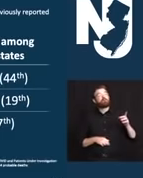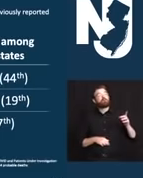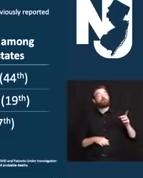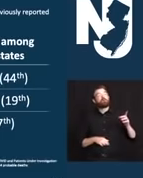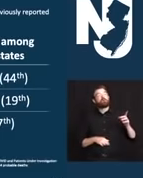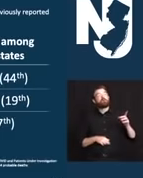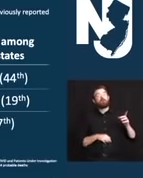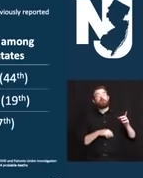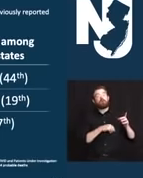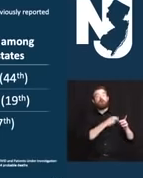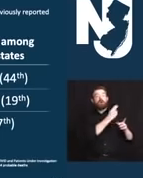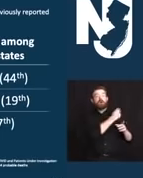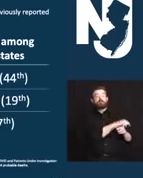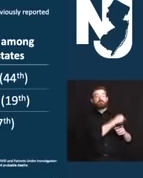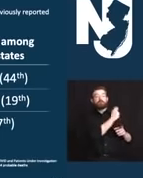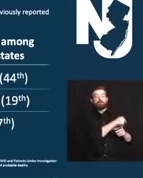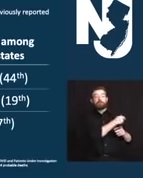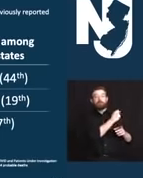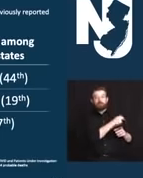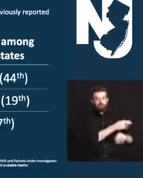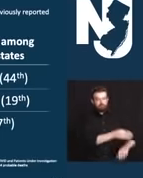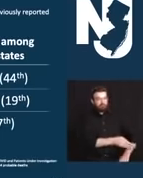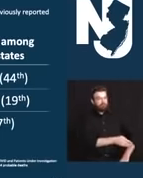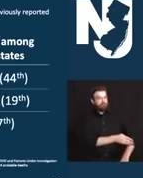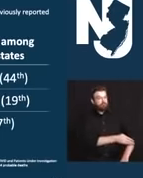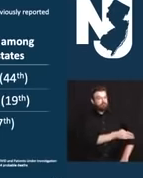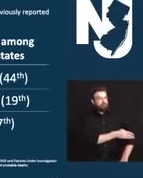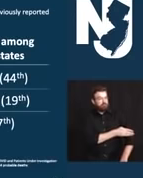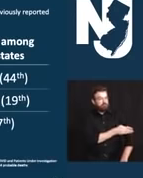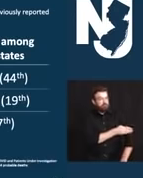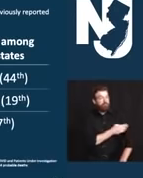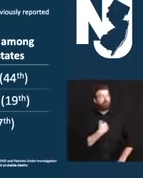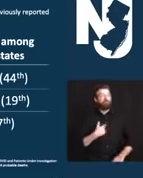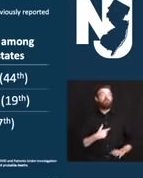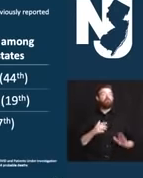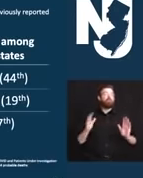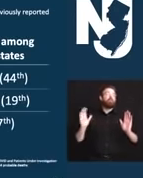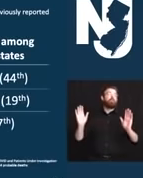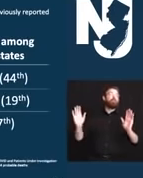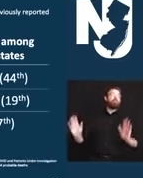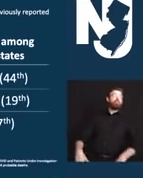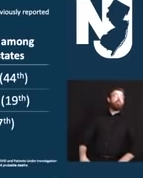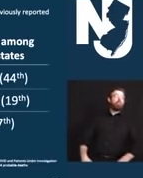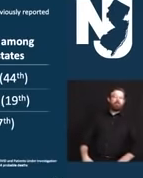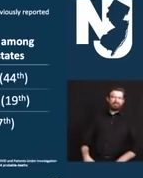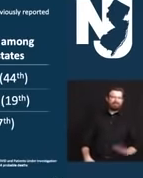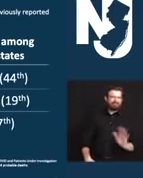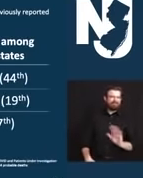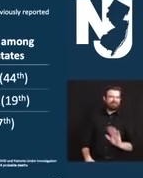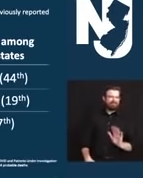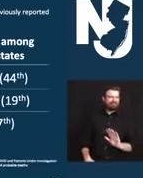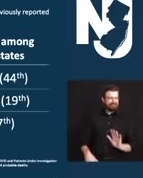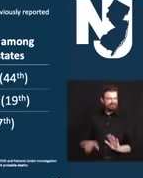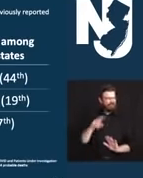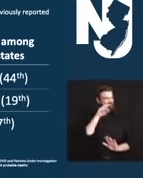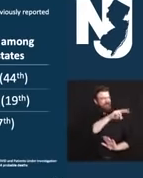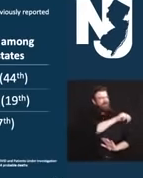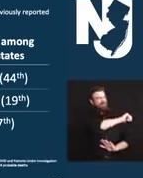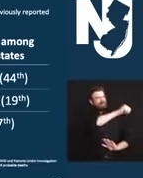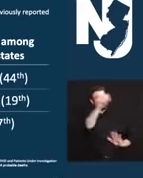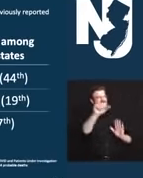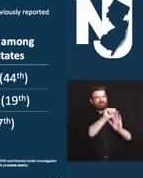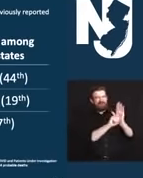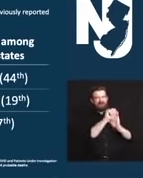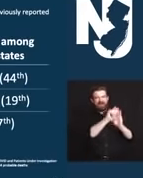improve is no reason for us to become complacent. And we could not ignore the fact that many states are right now living what we lived